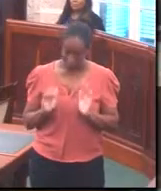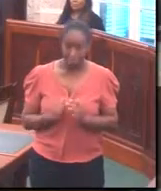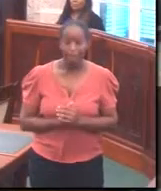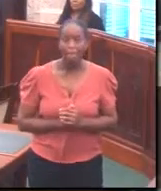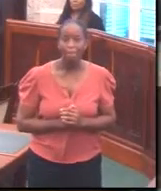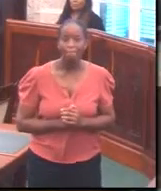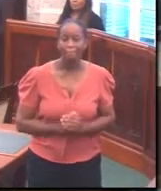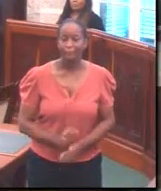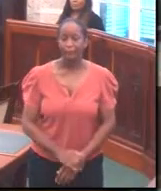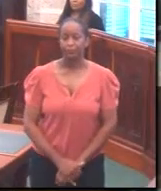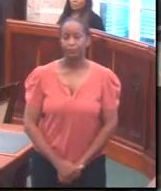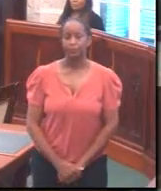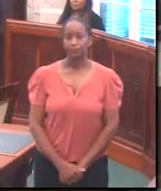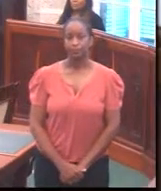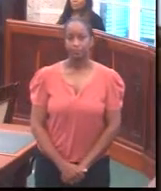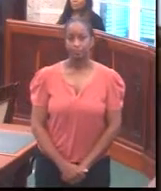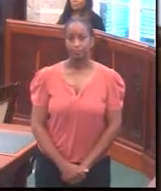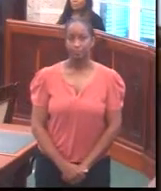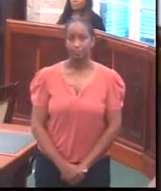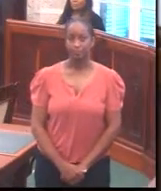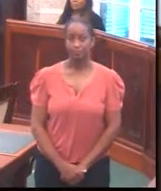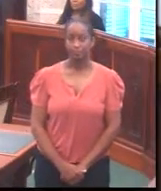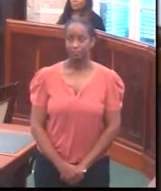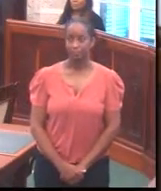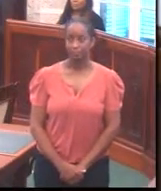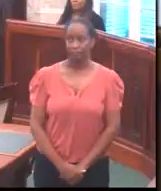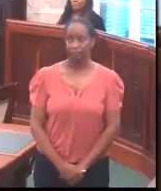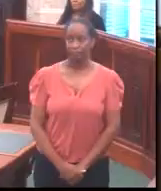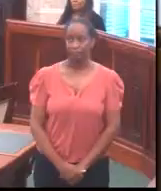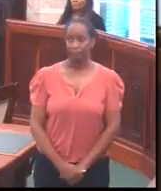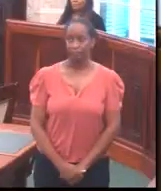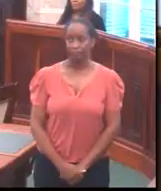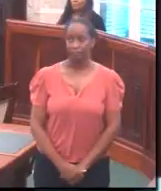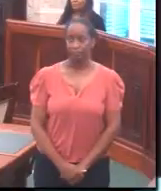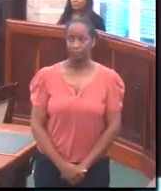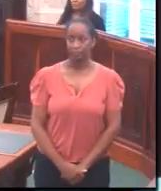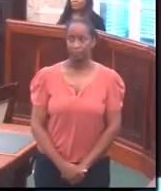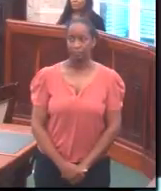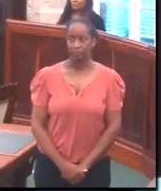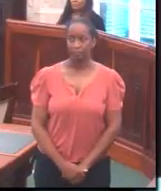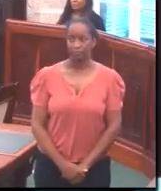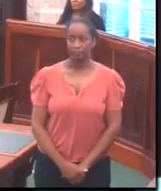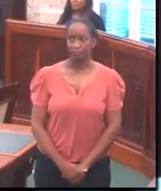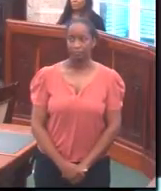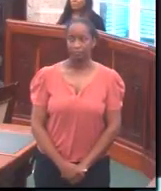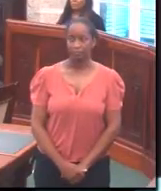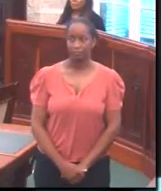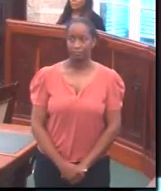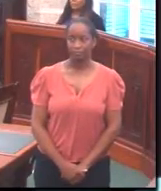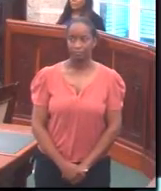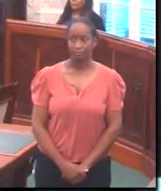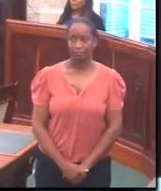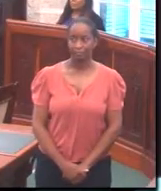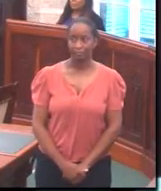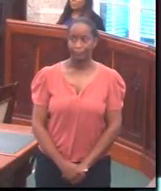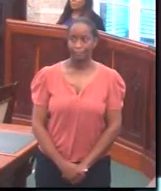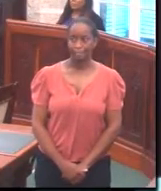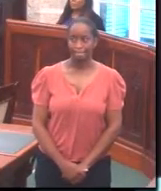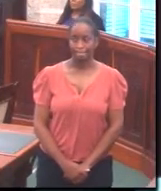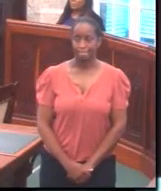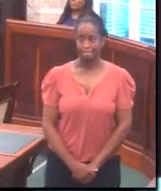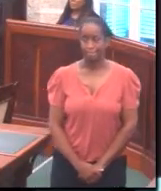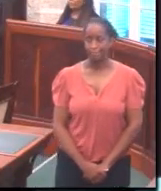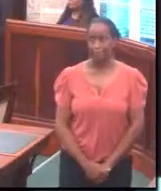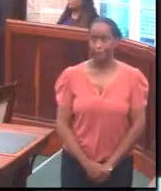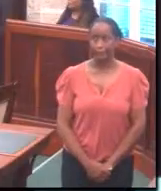sir. I almost said something. Honestly, Honourable Member, you wouldn't want to be cited for contempt. Because if you are cited